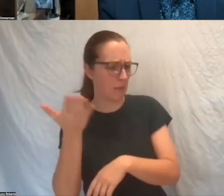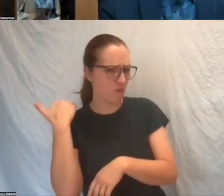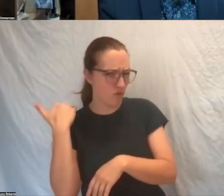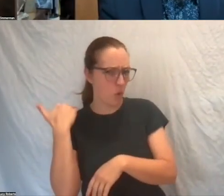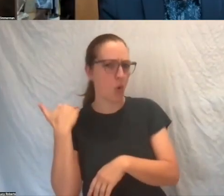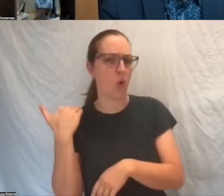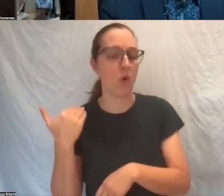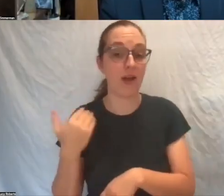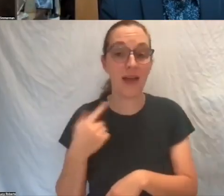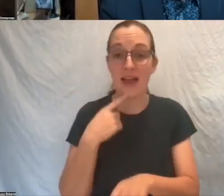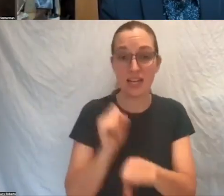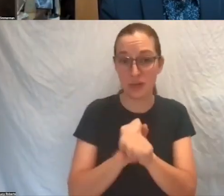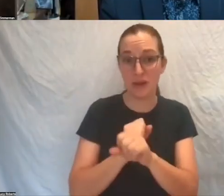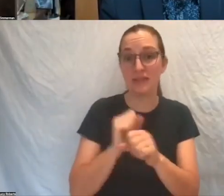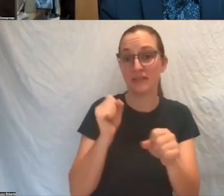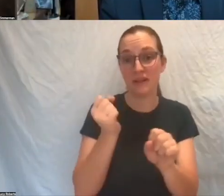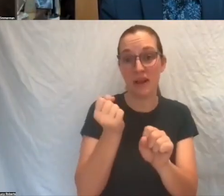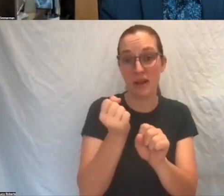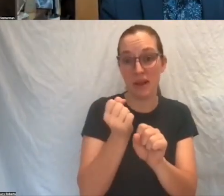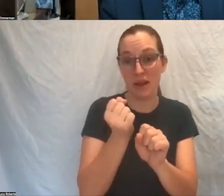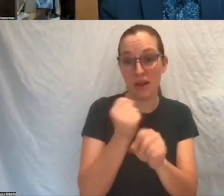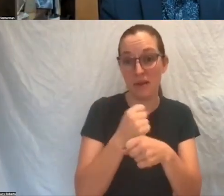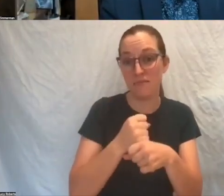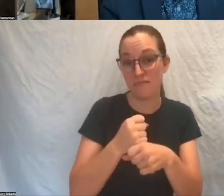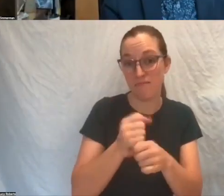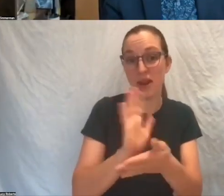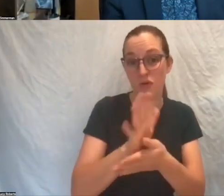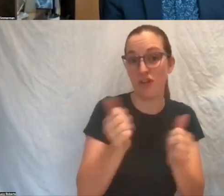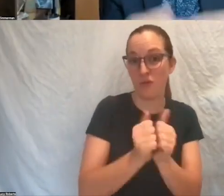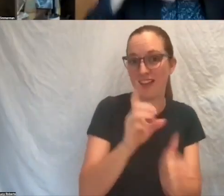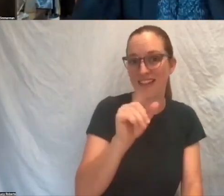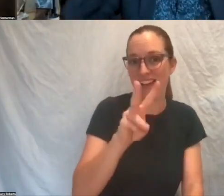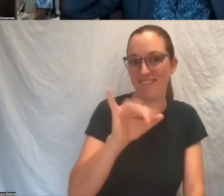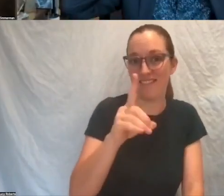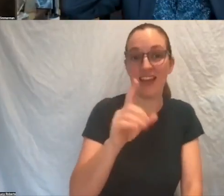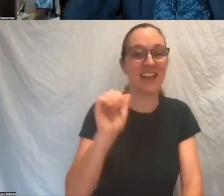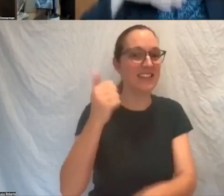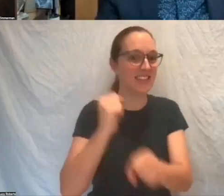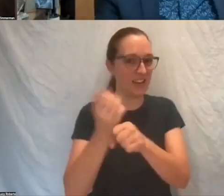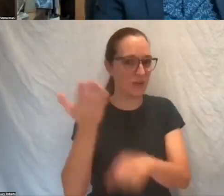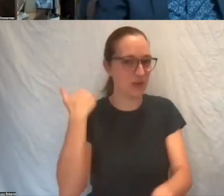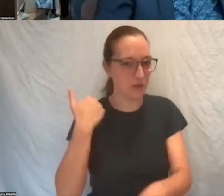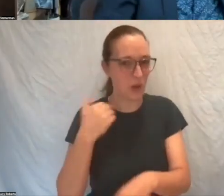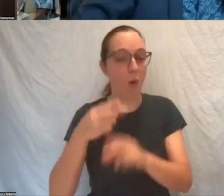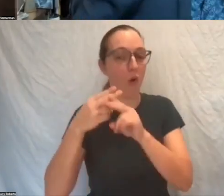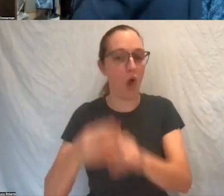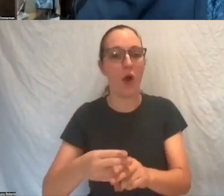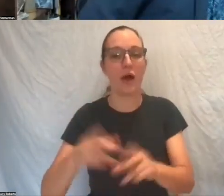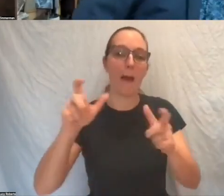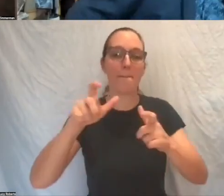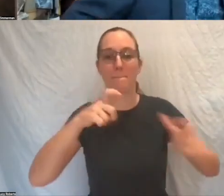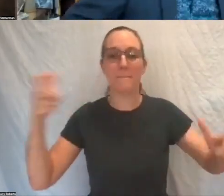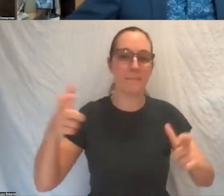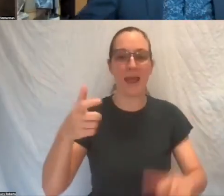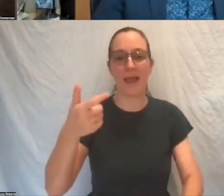actually made a film with David 10 years ago called Big Gay Love. Yeah. Yes. Only two at the time. And he was